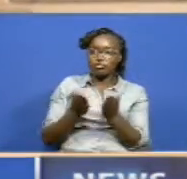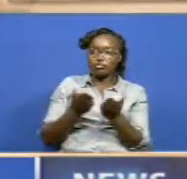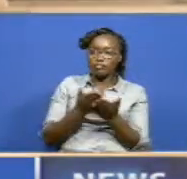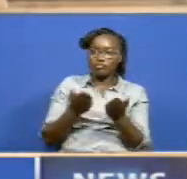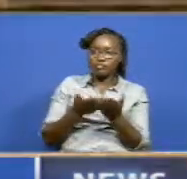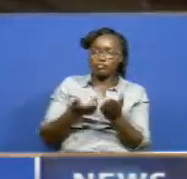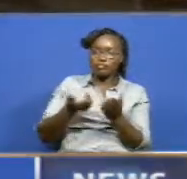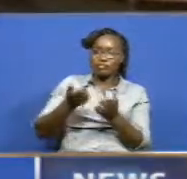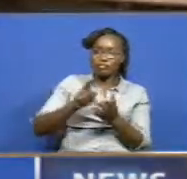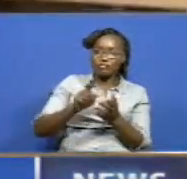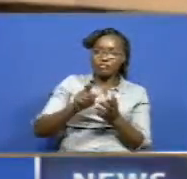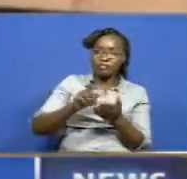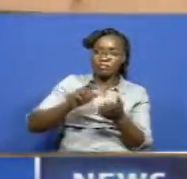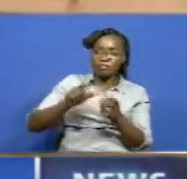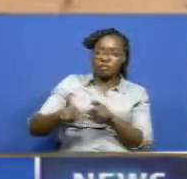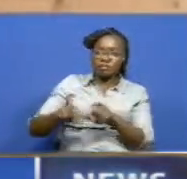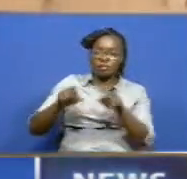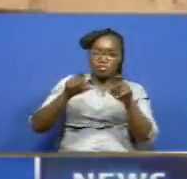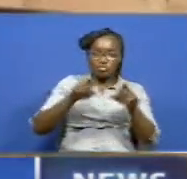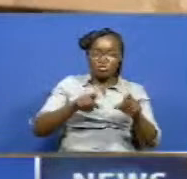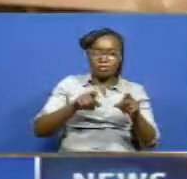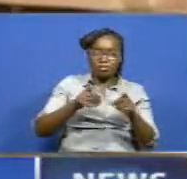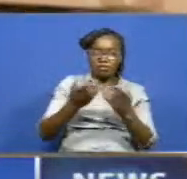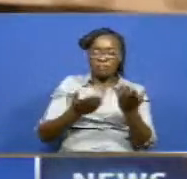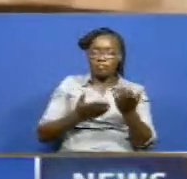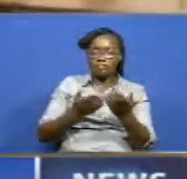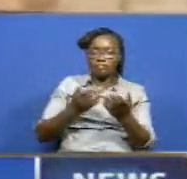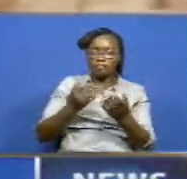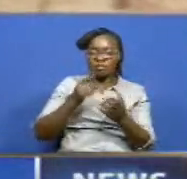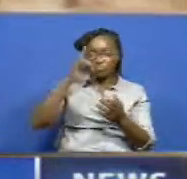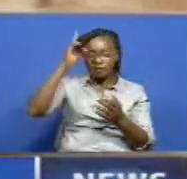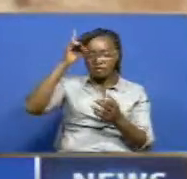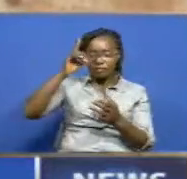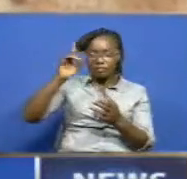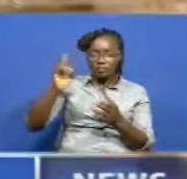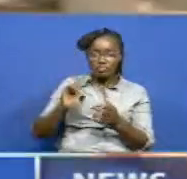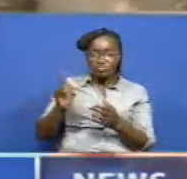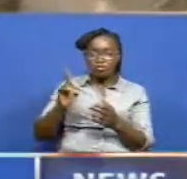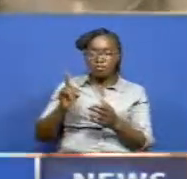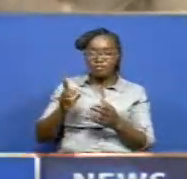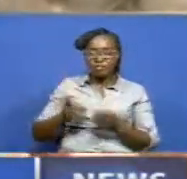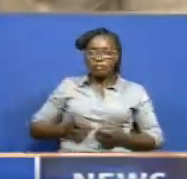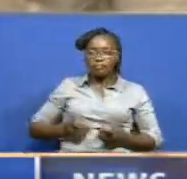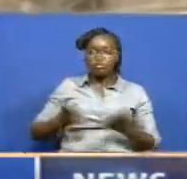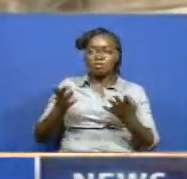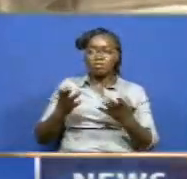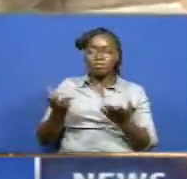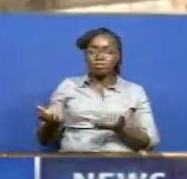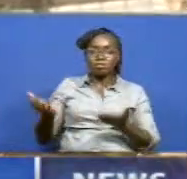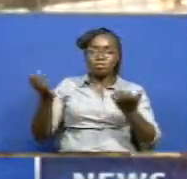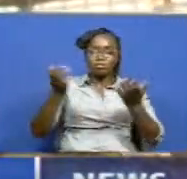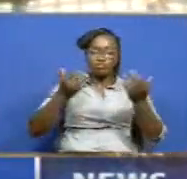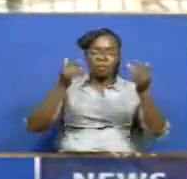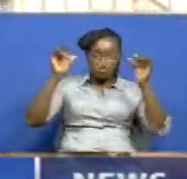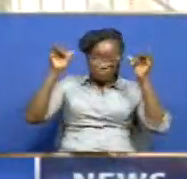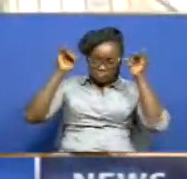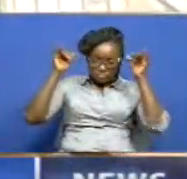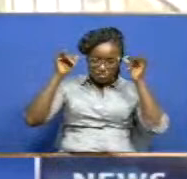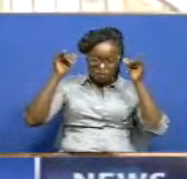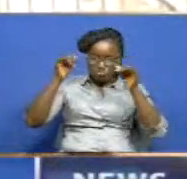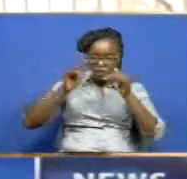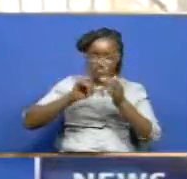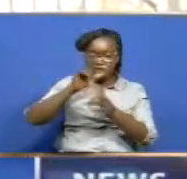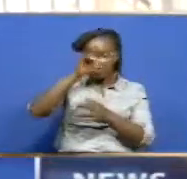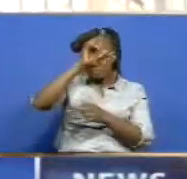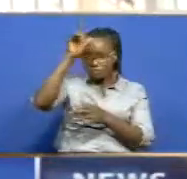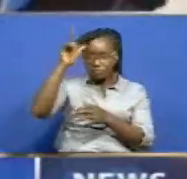add a cargo train service on the Nanyuki-Nairobi railway line next week that will be dedicated for ferrying livestock from Laikipia County and neighboring areas to the